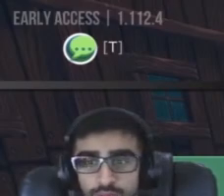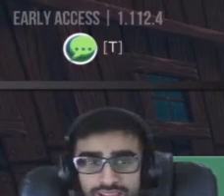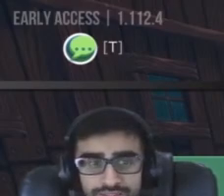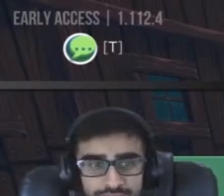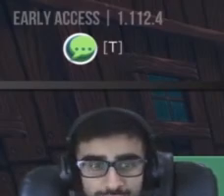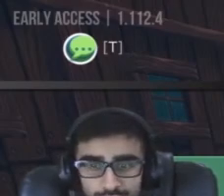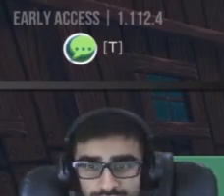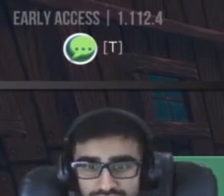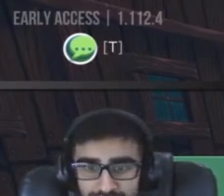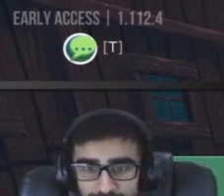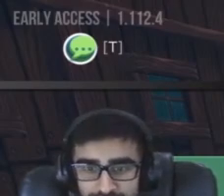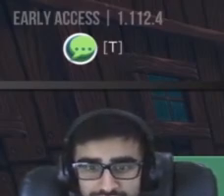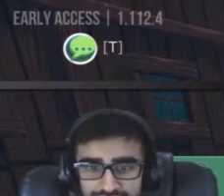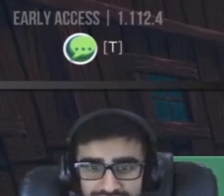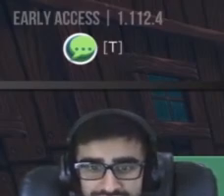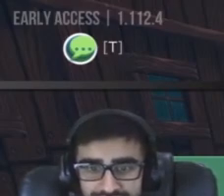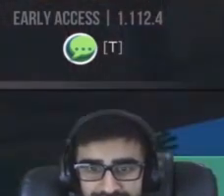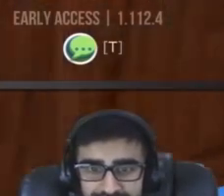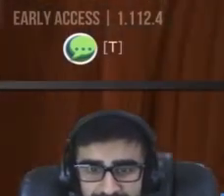Sway waited?